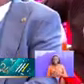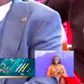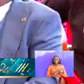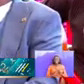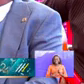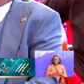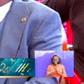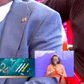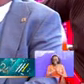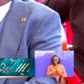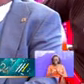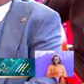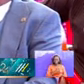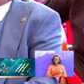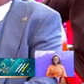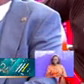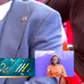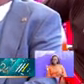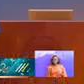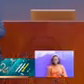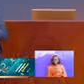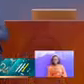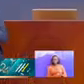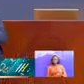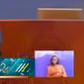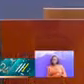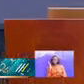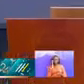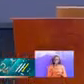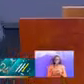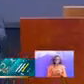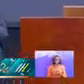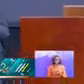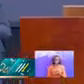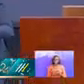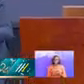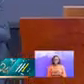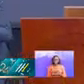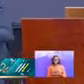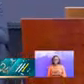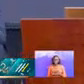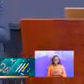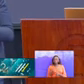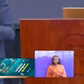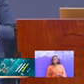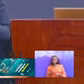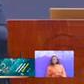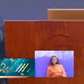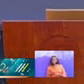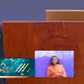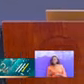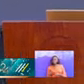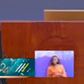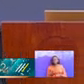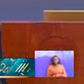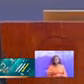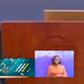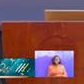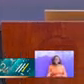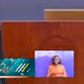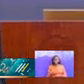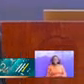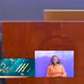is drawn now you come to the real of truths truths for the real of truths you don't